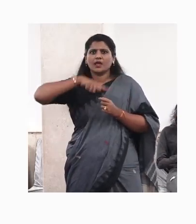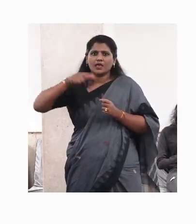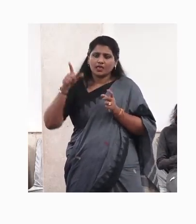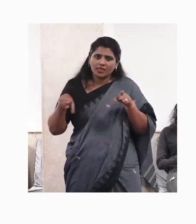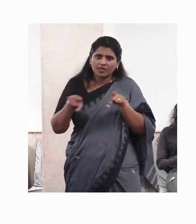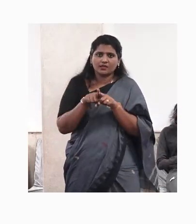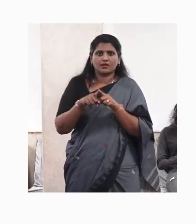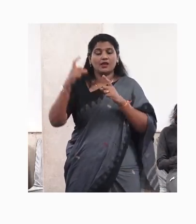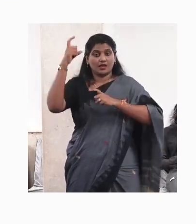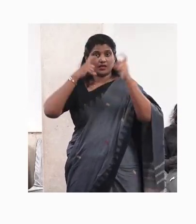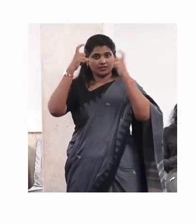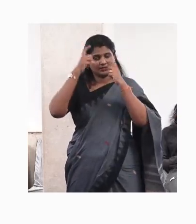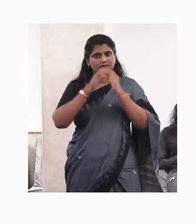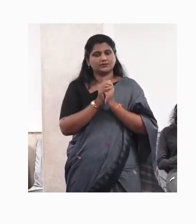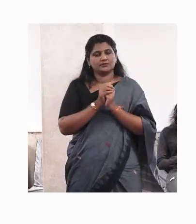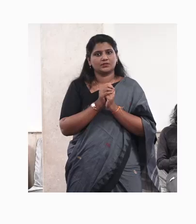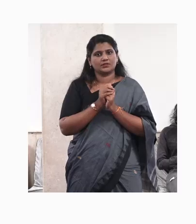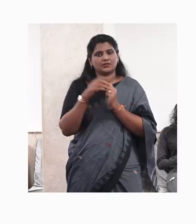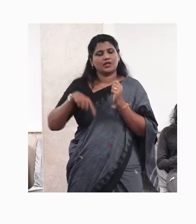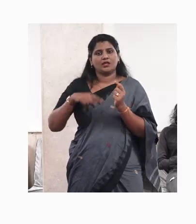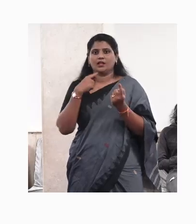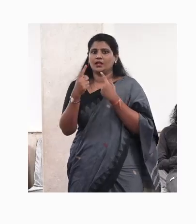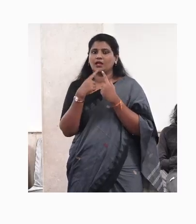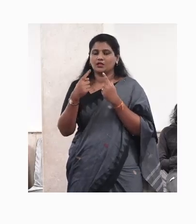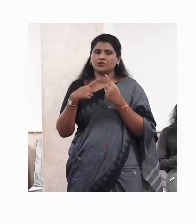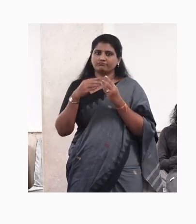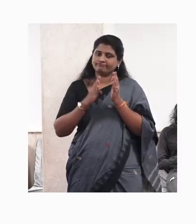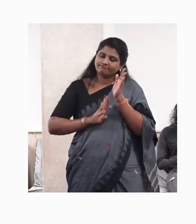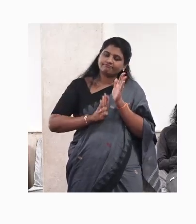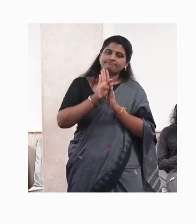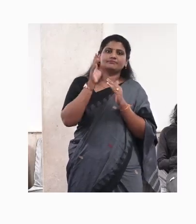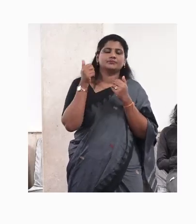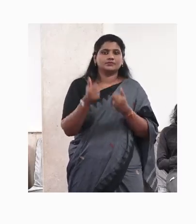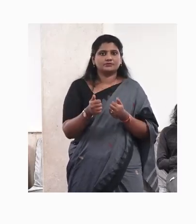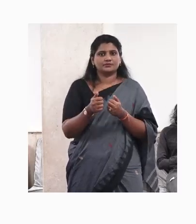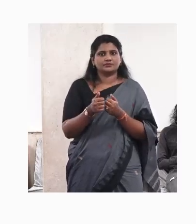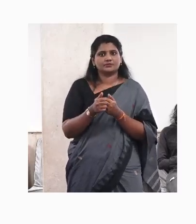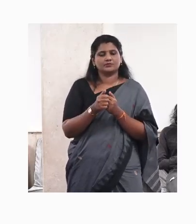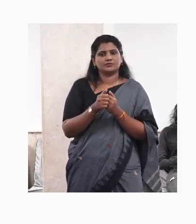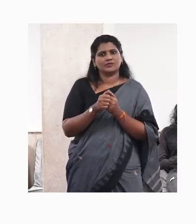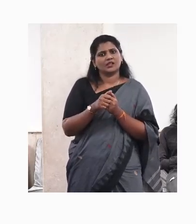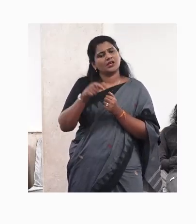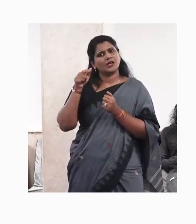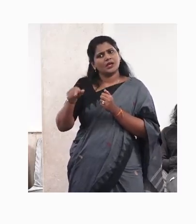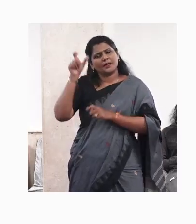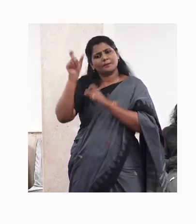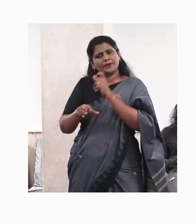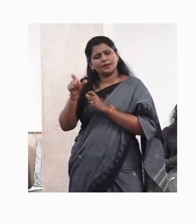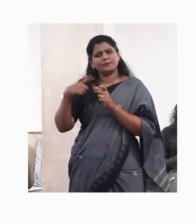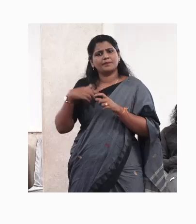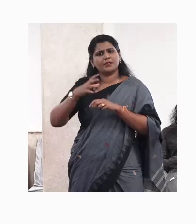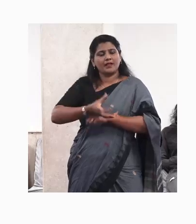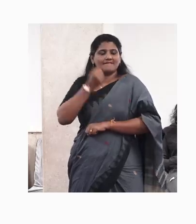think expression and dialogue is promoted, and therefore the ability for people to find words